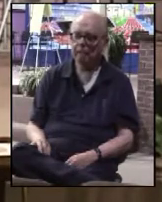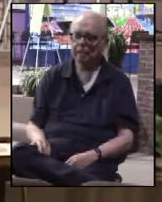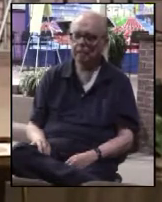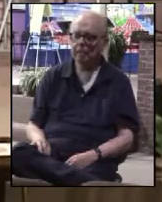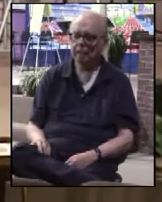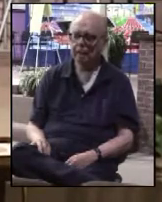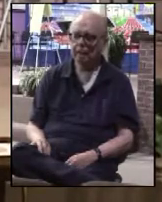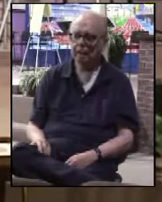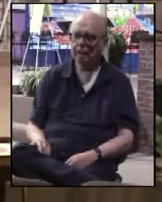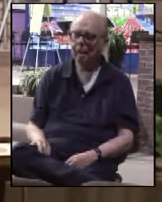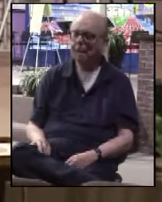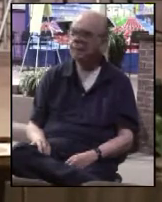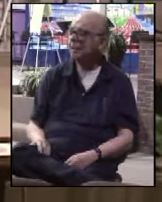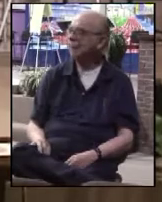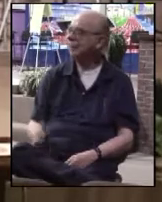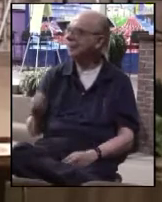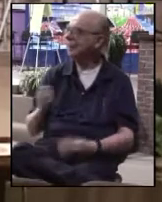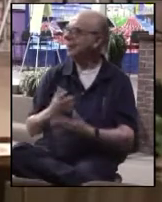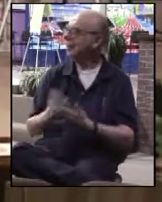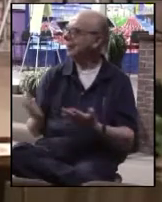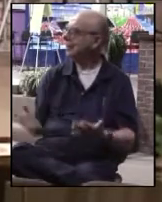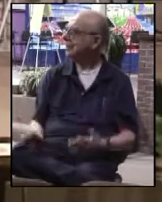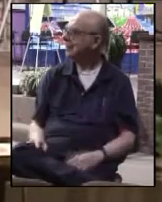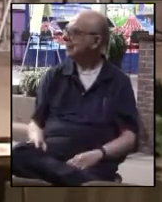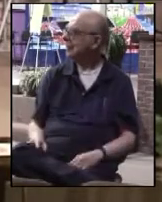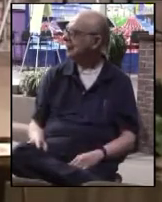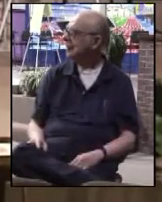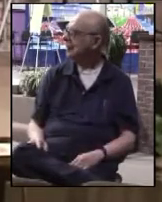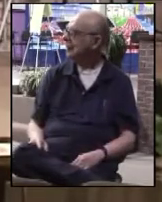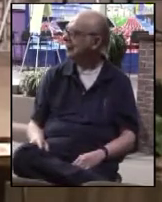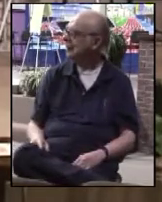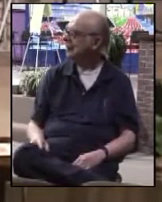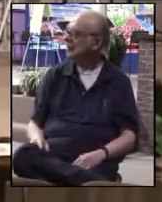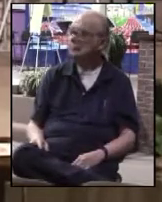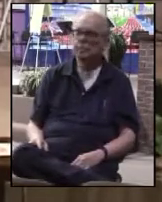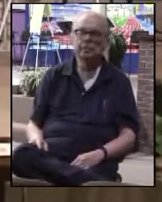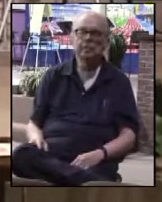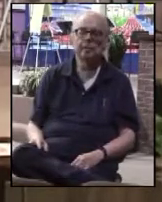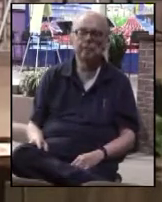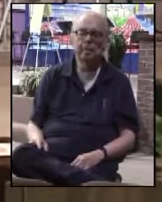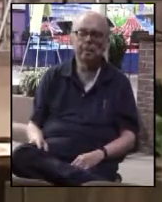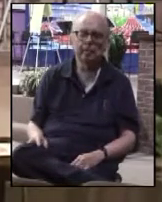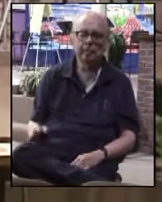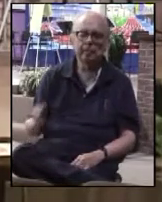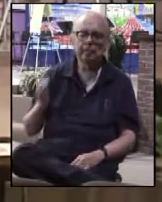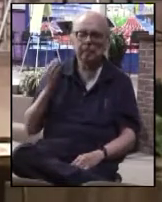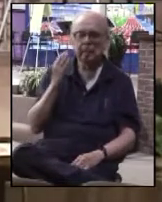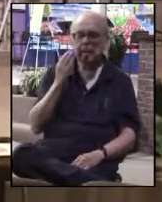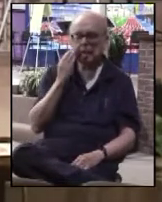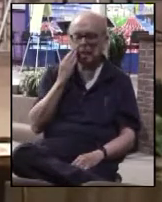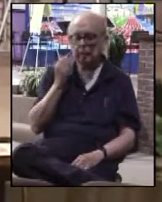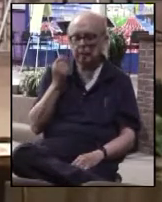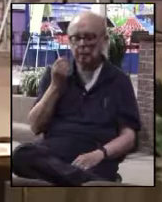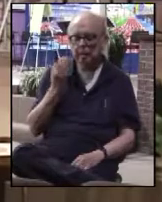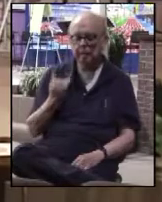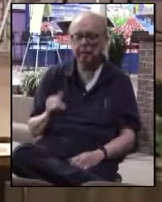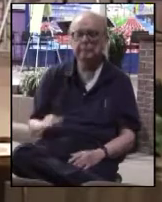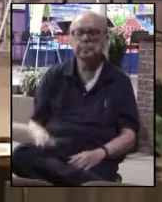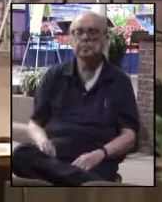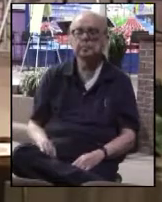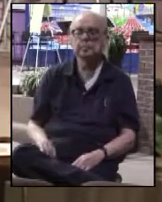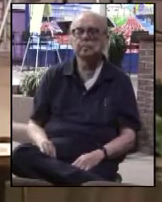they got rid of a lot of things it went cool because I know exactly why it's doing that okay